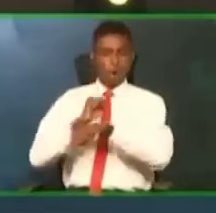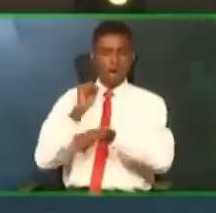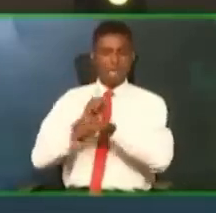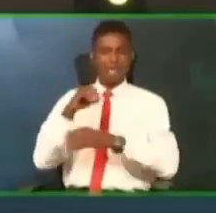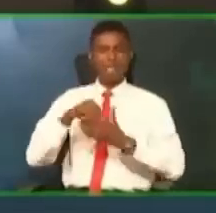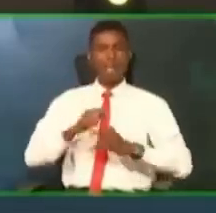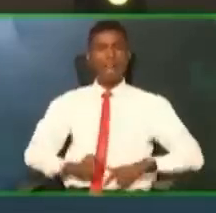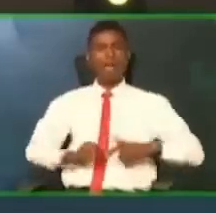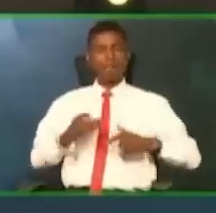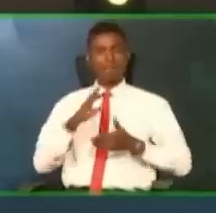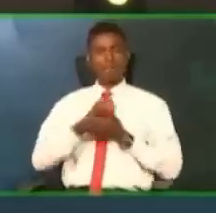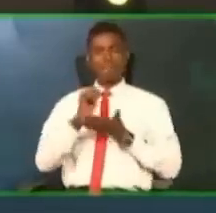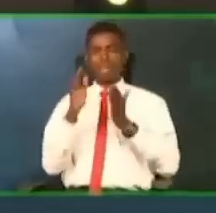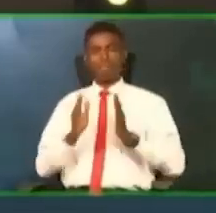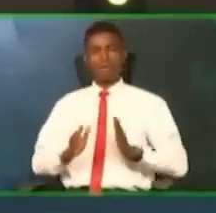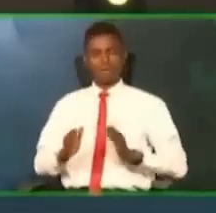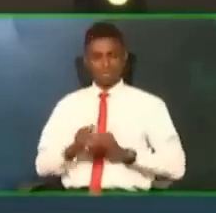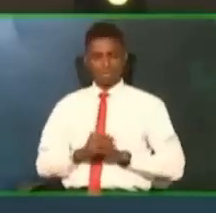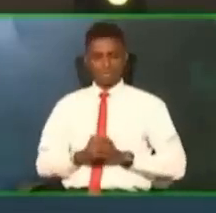If we're together, say amen. Amen.